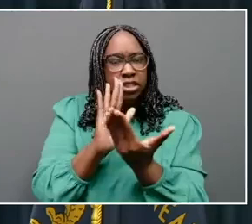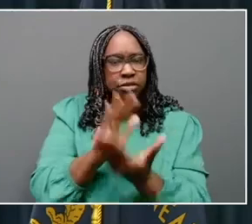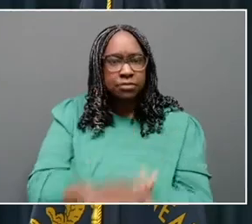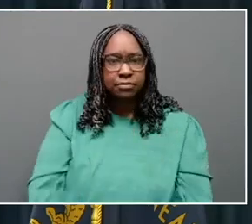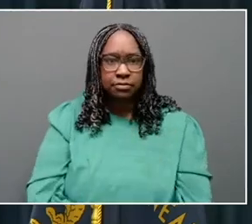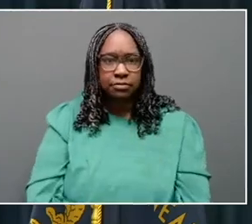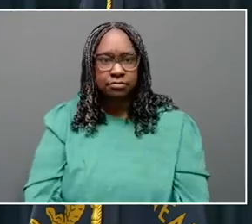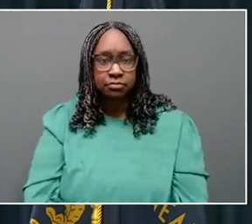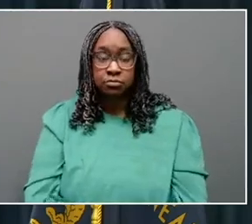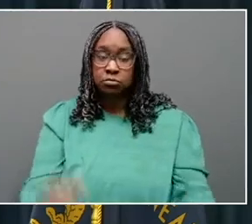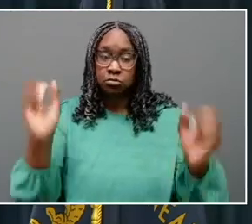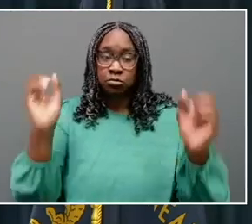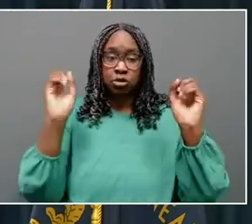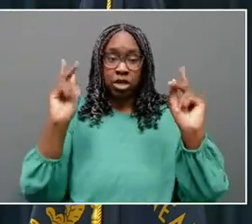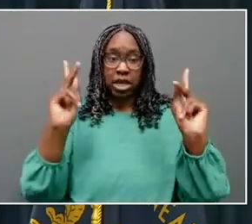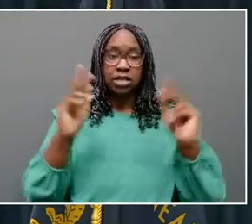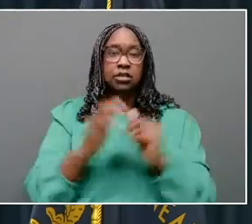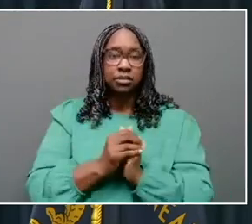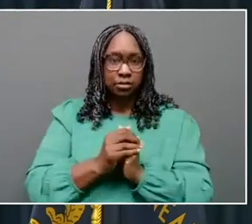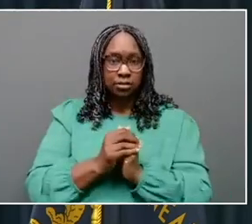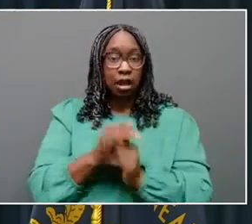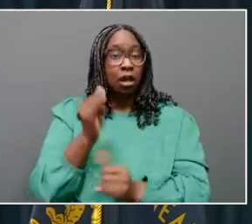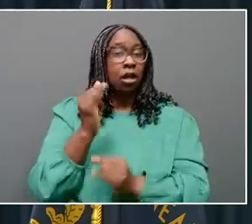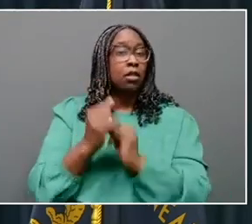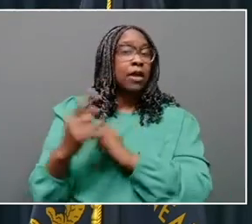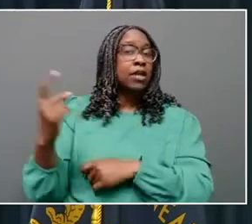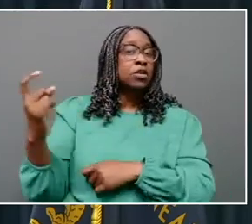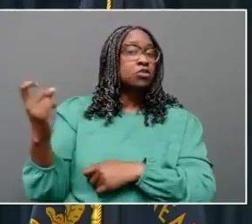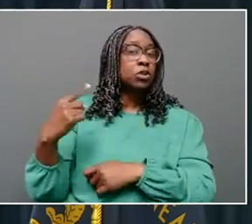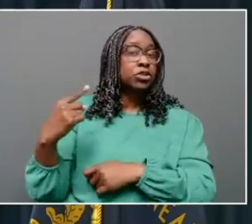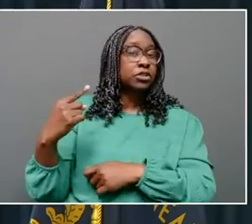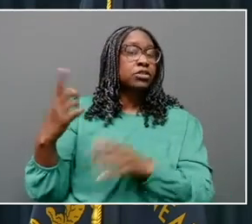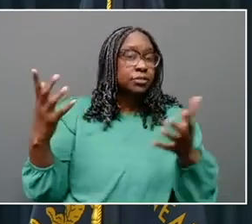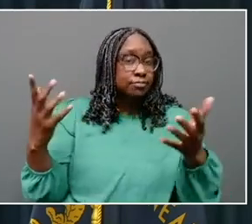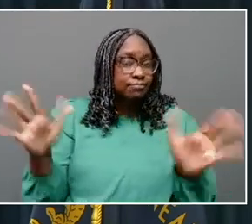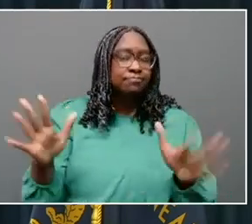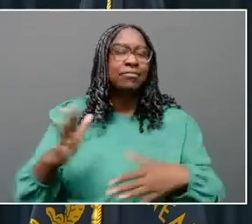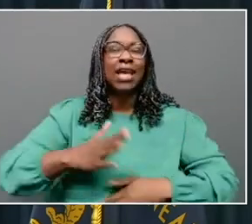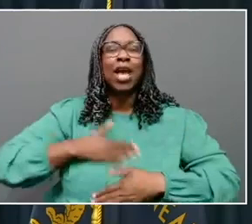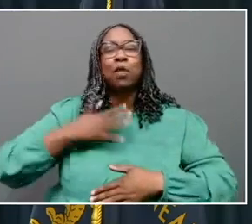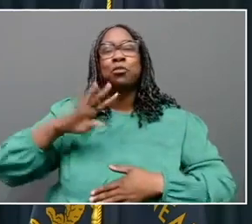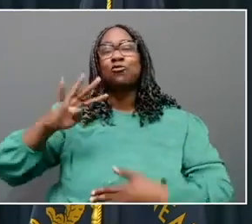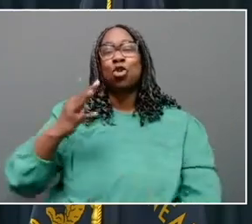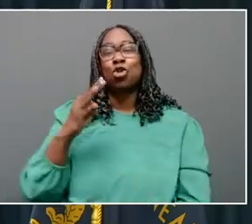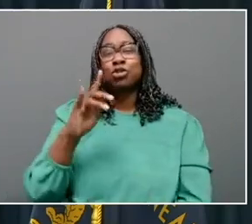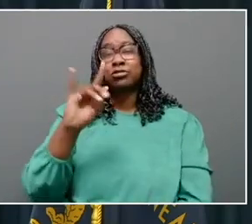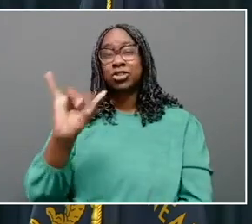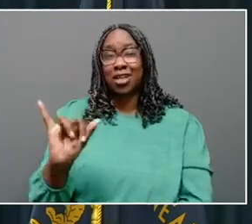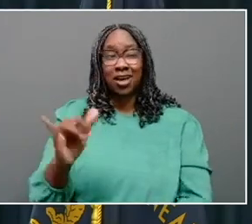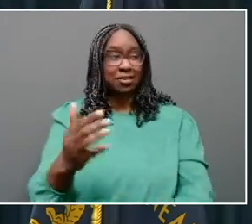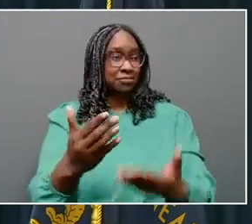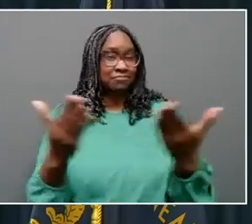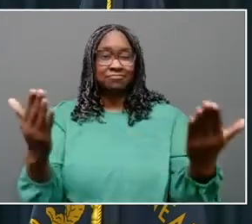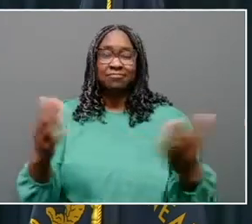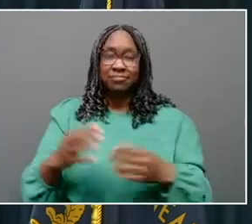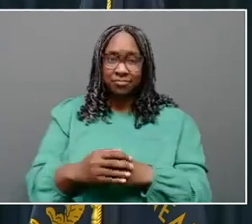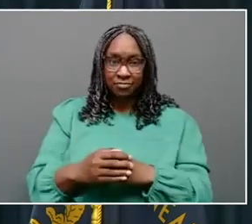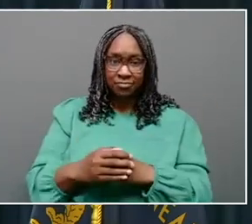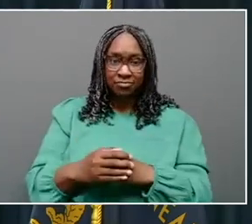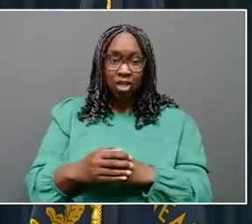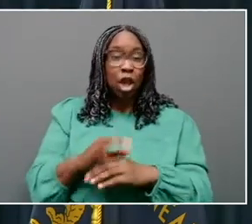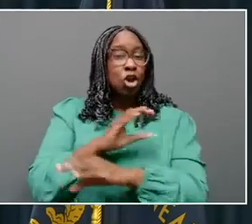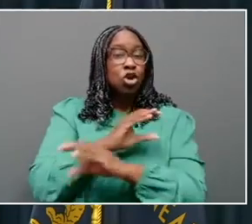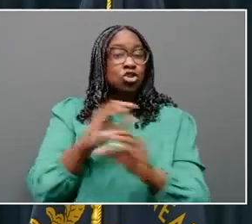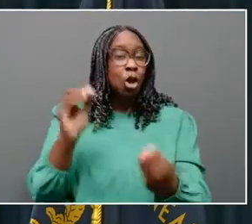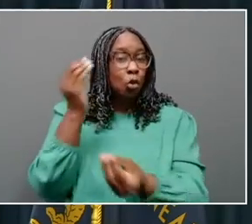Okay. That is our last question today. I want to say happy 4th of July to everyone. There will be no update